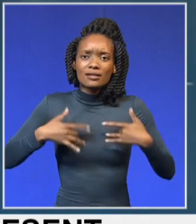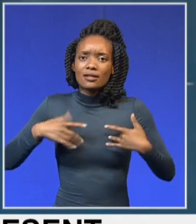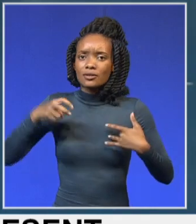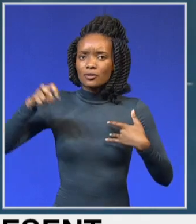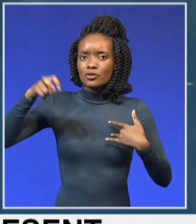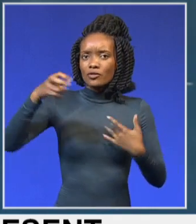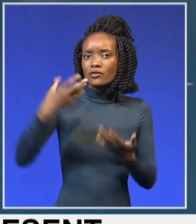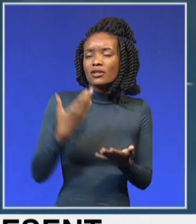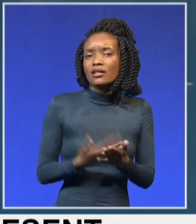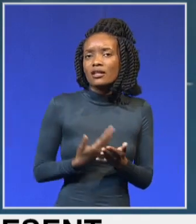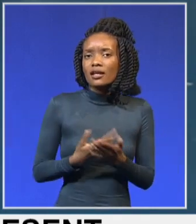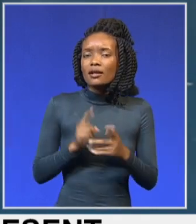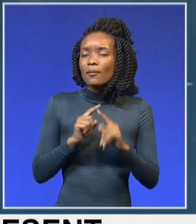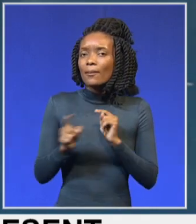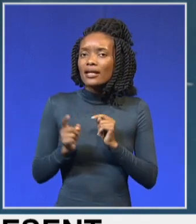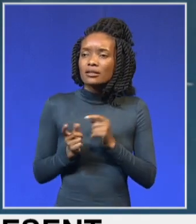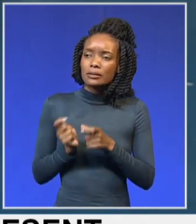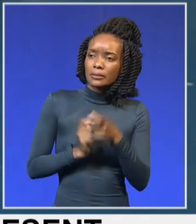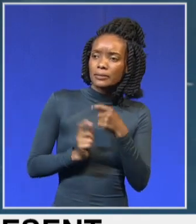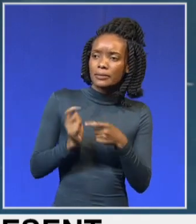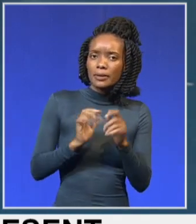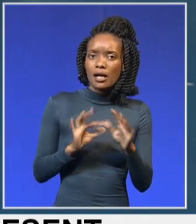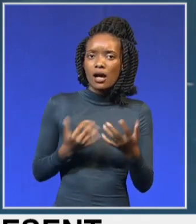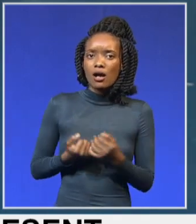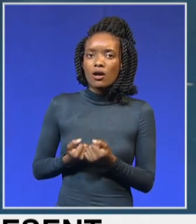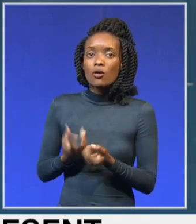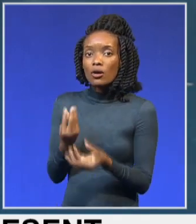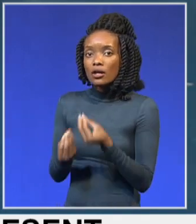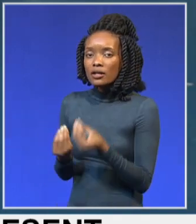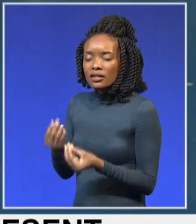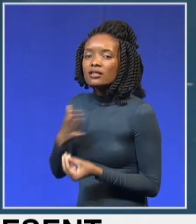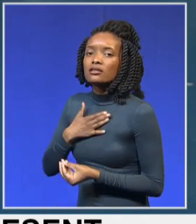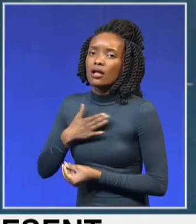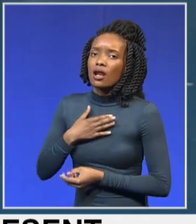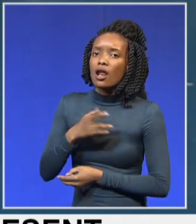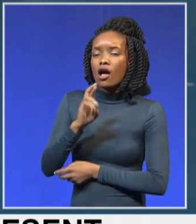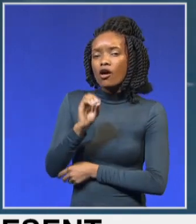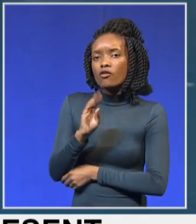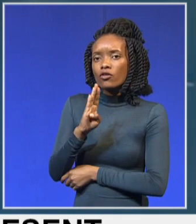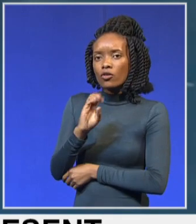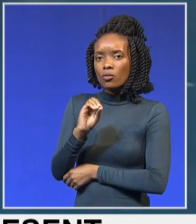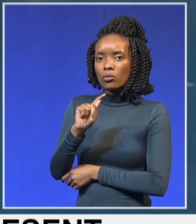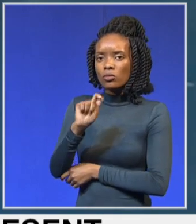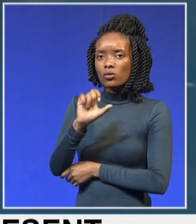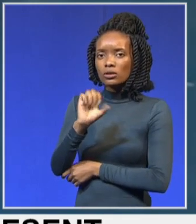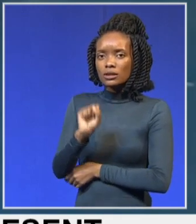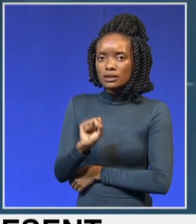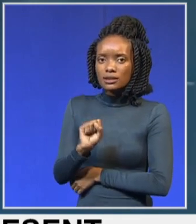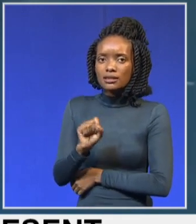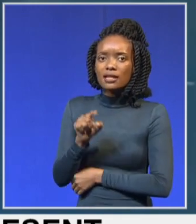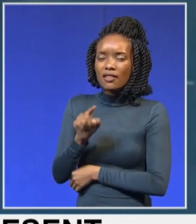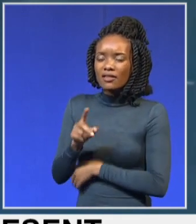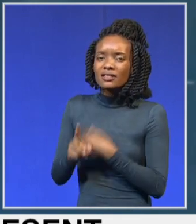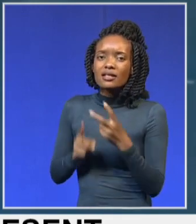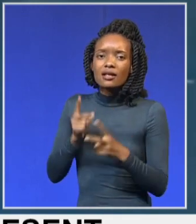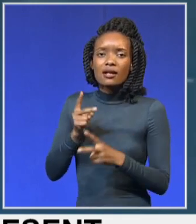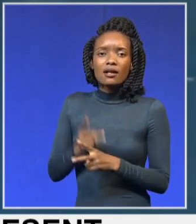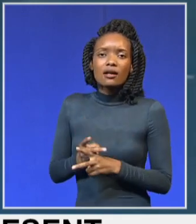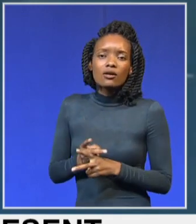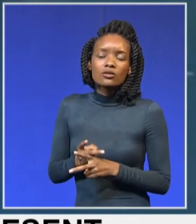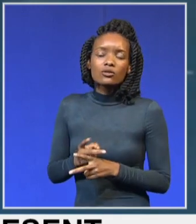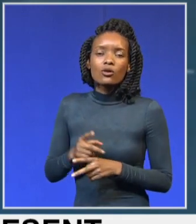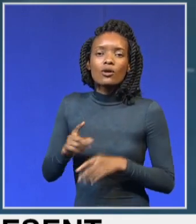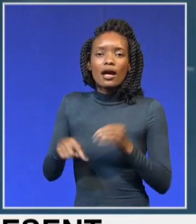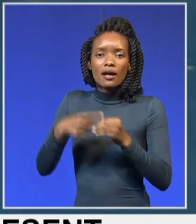as well. The kids really love robotics, like Azalia mentioned. Robotics is also about real life stuff, and we